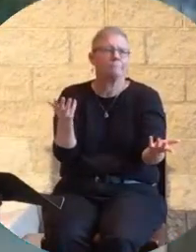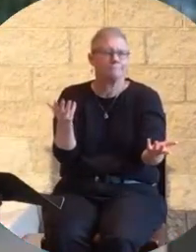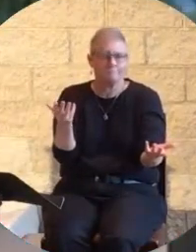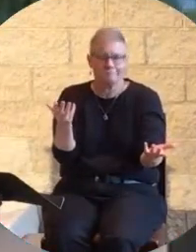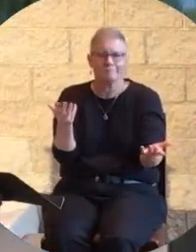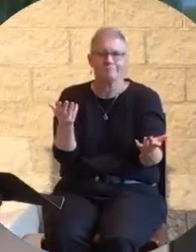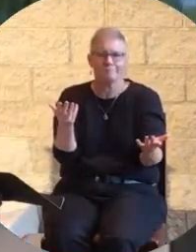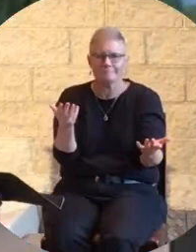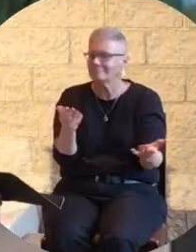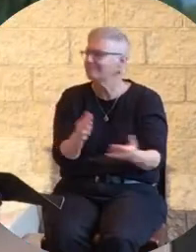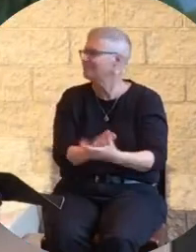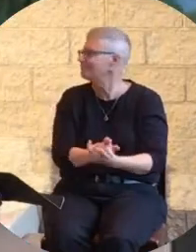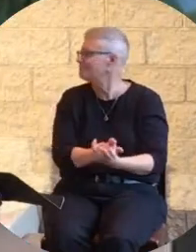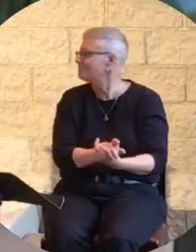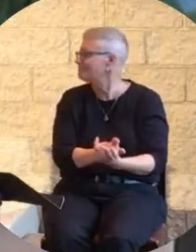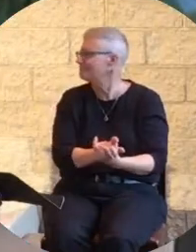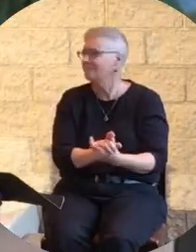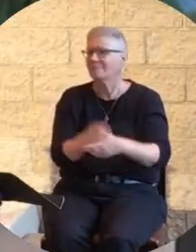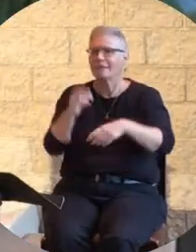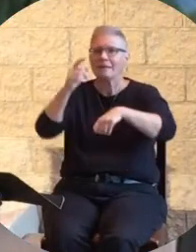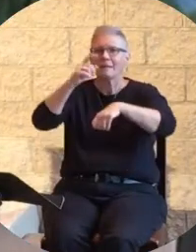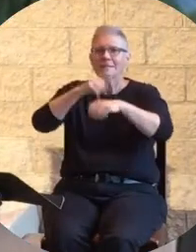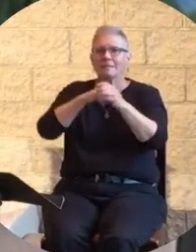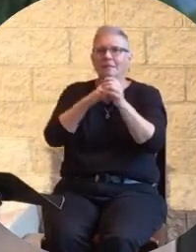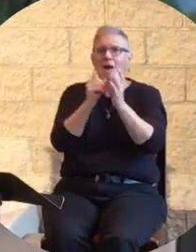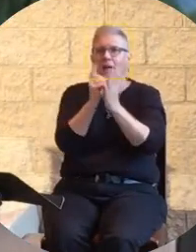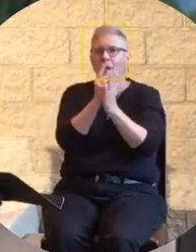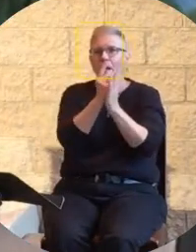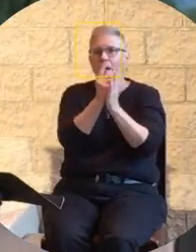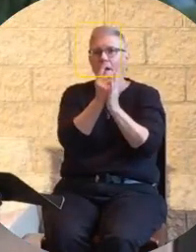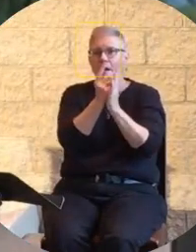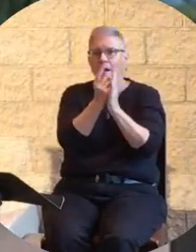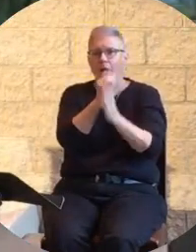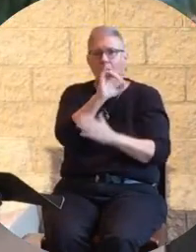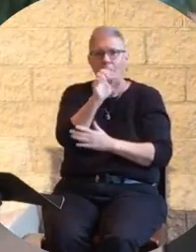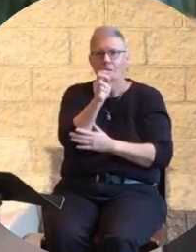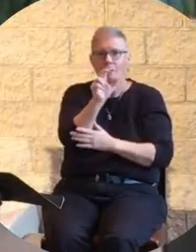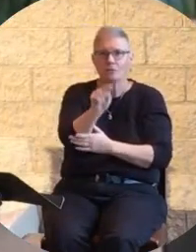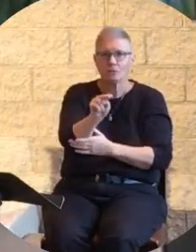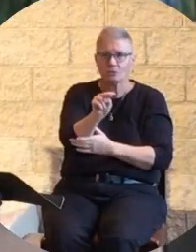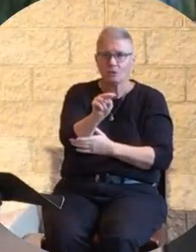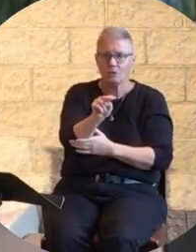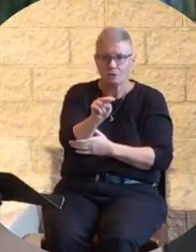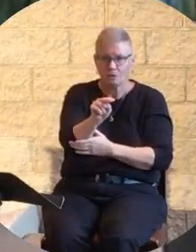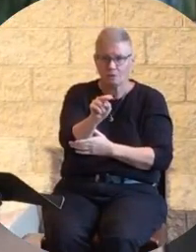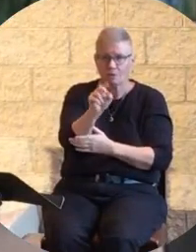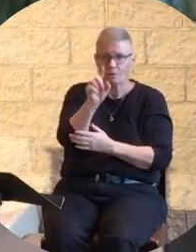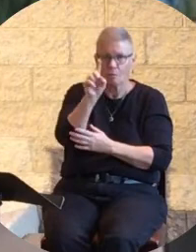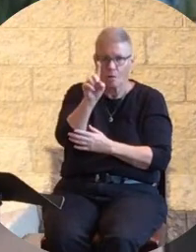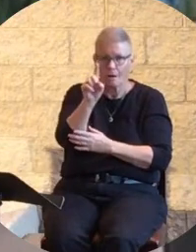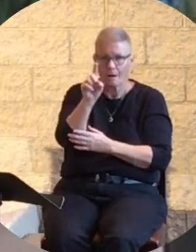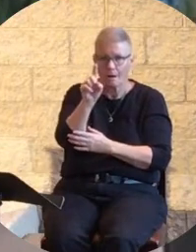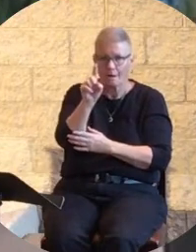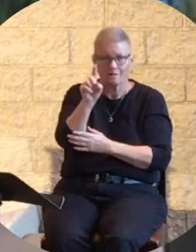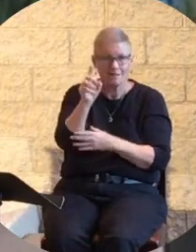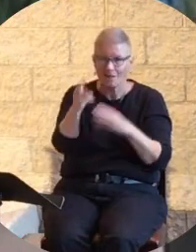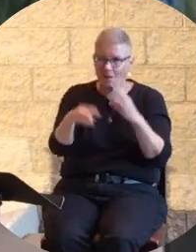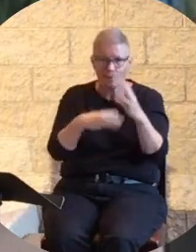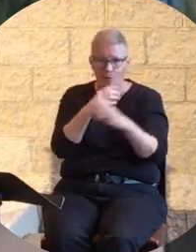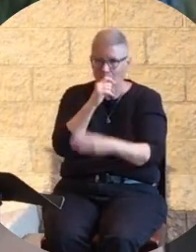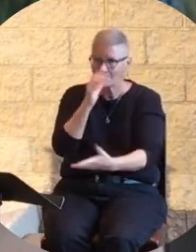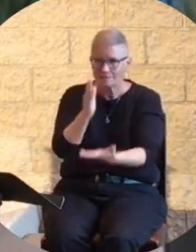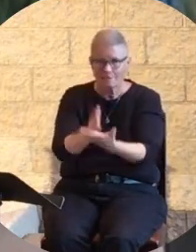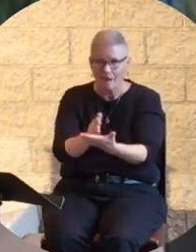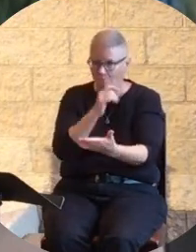And when the clocks turned from January 1, 2000, the world didn't come to an